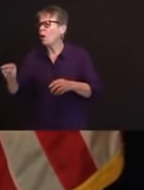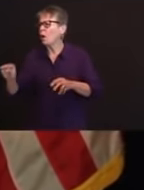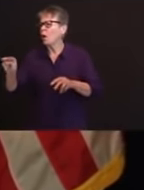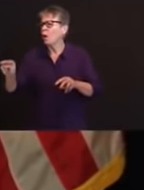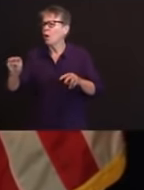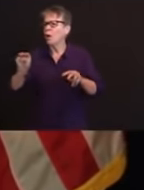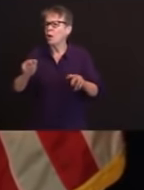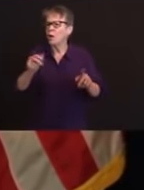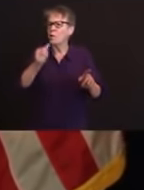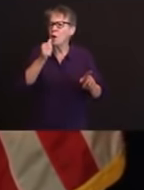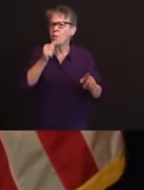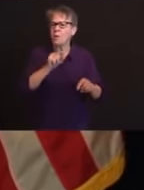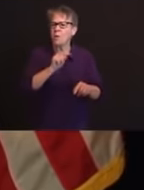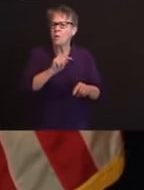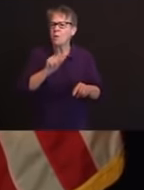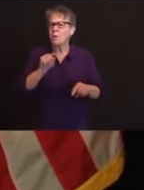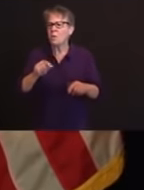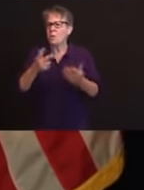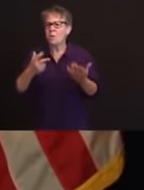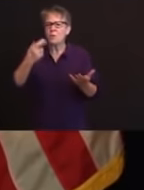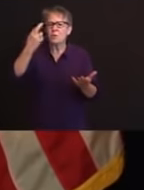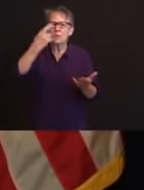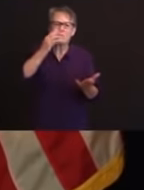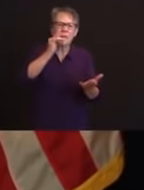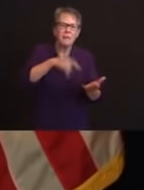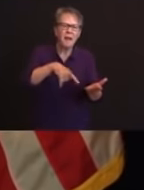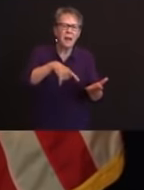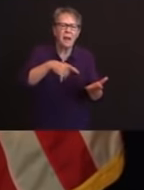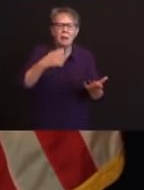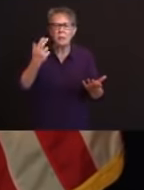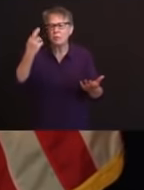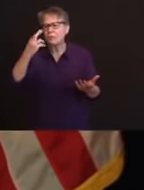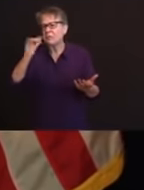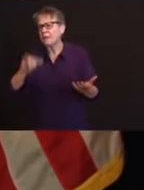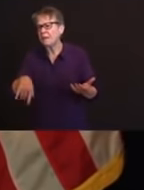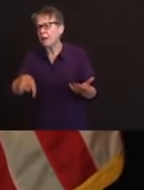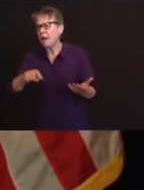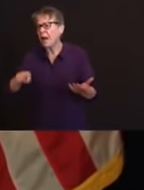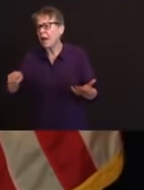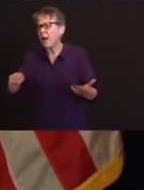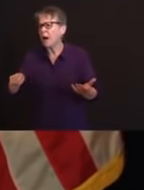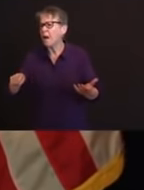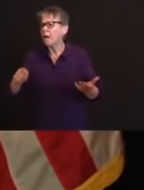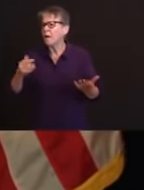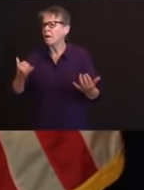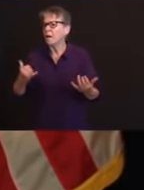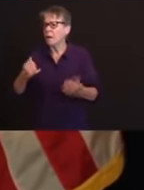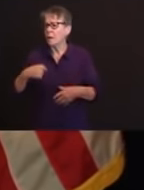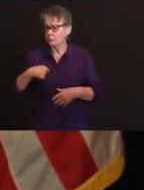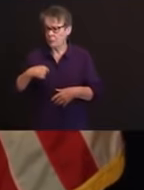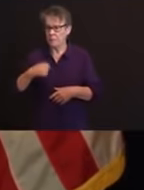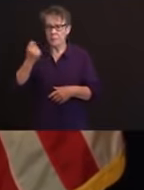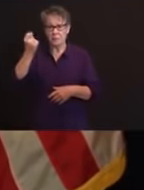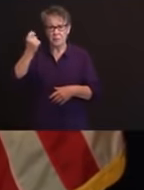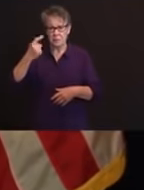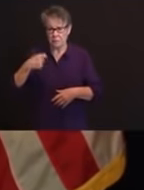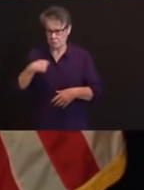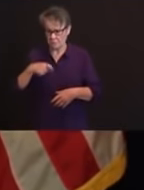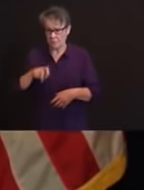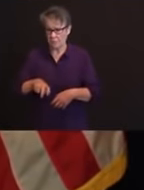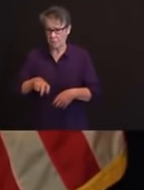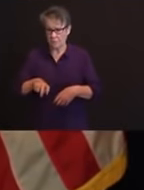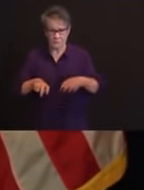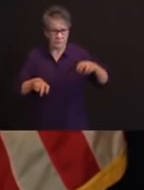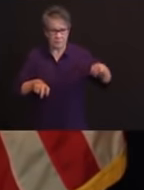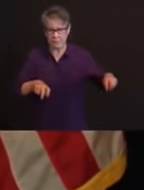that might happen. I mean, physically, if you're sitting at a bar, if I'm sitting here, bartenders coming back and forth regularly here, people next to me,